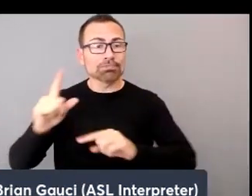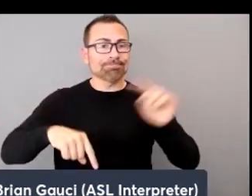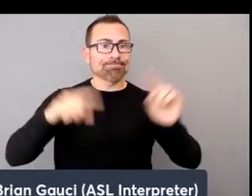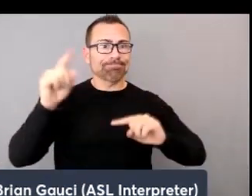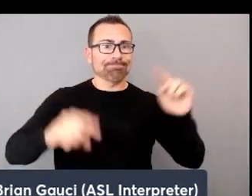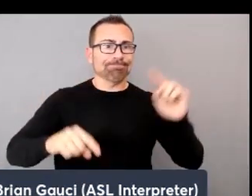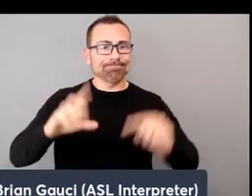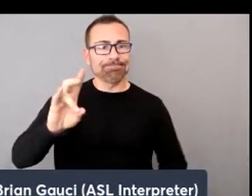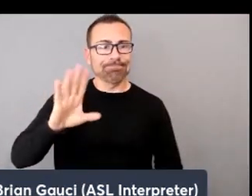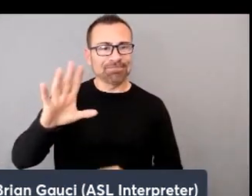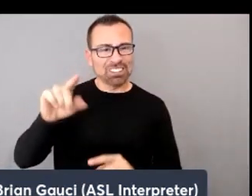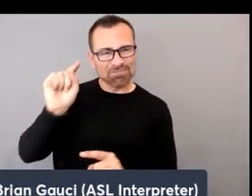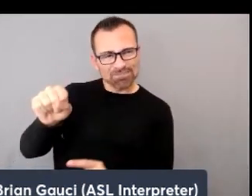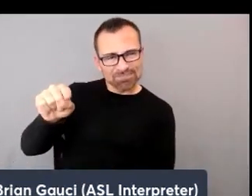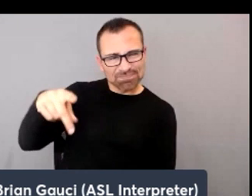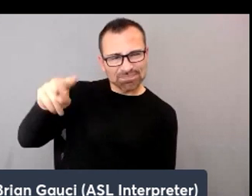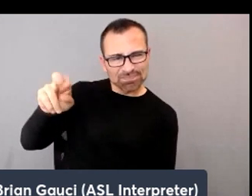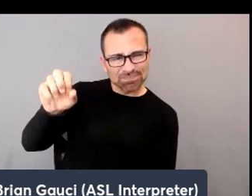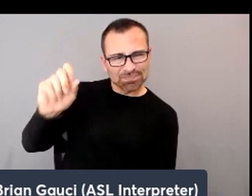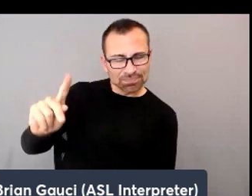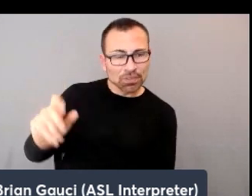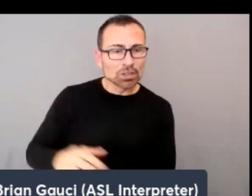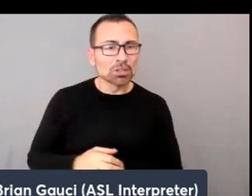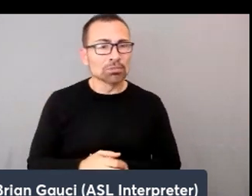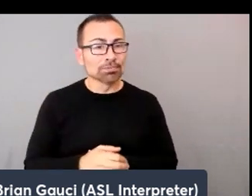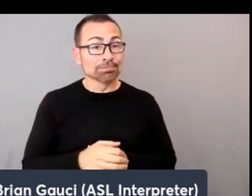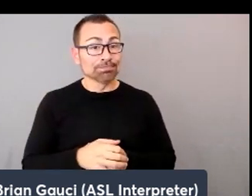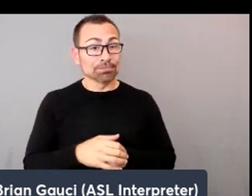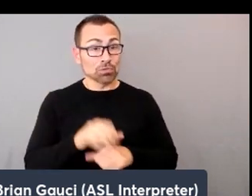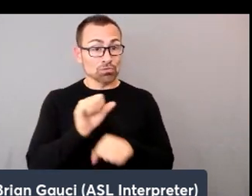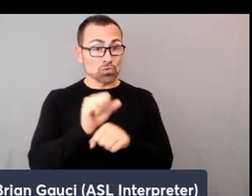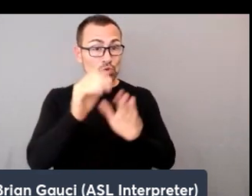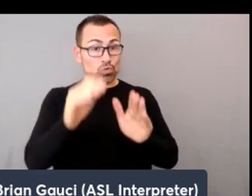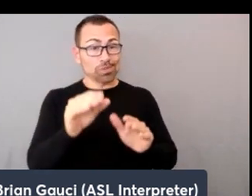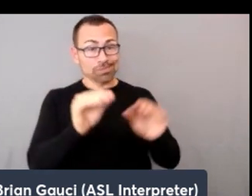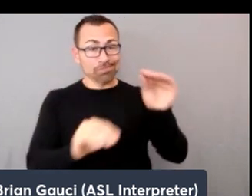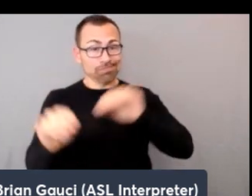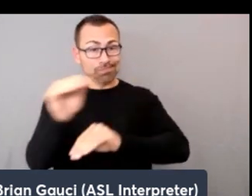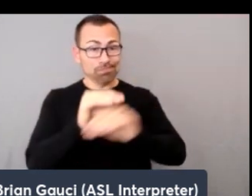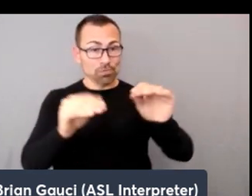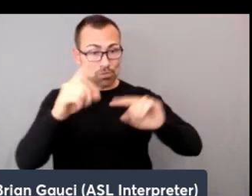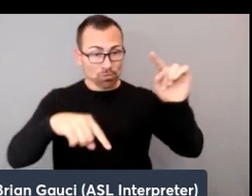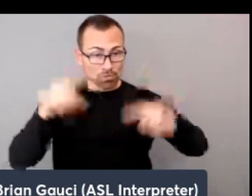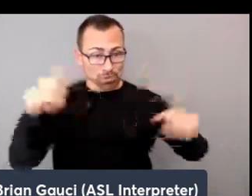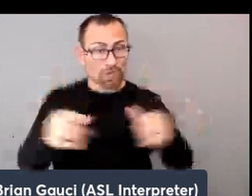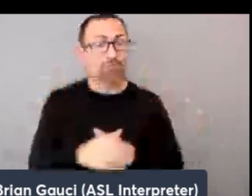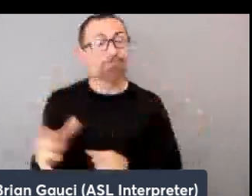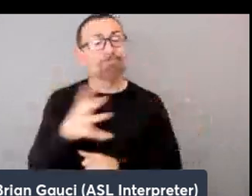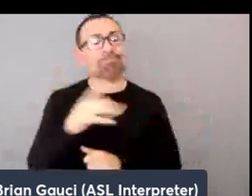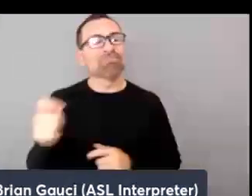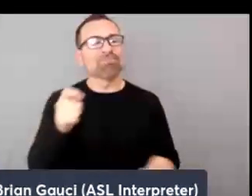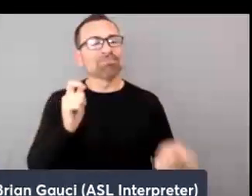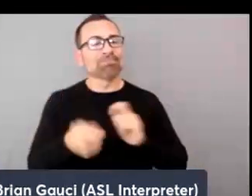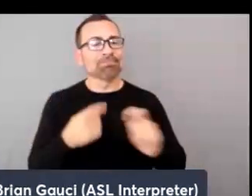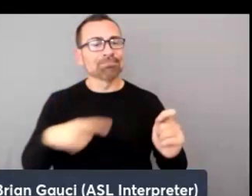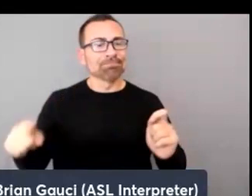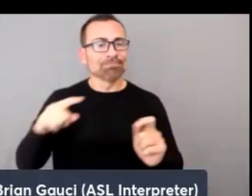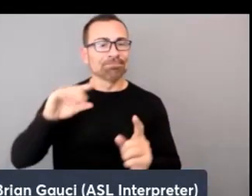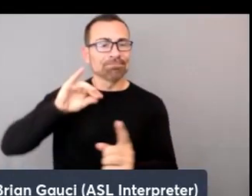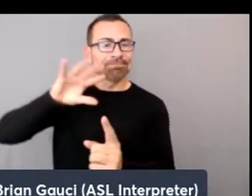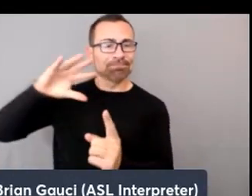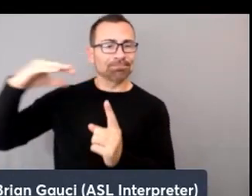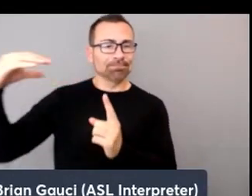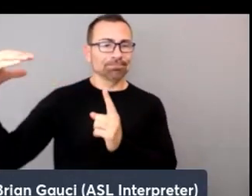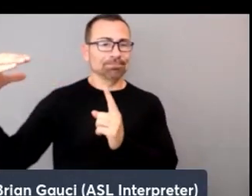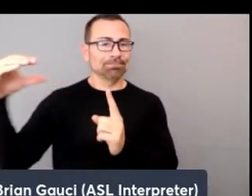props, randomize the position of the worker, and also modify the position of the camera. Where the